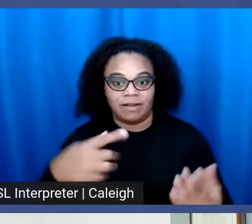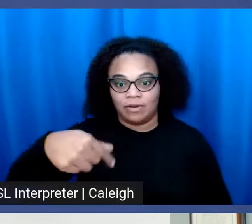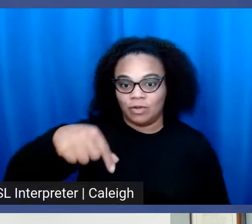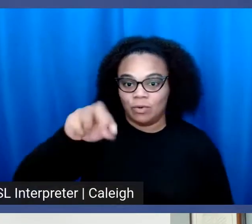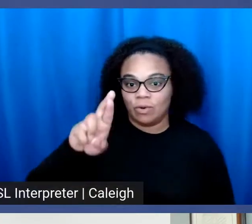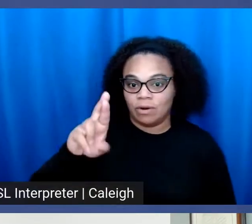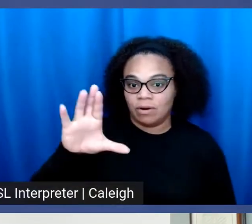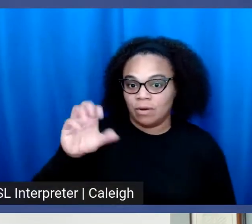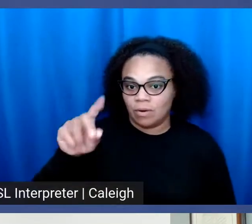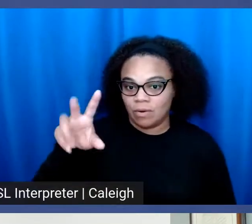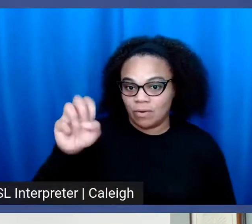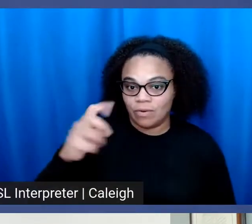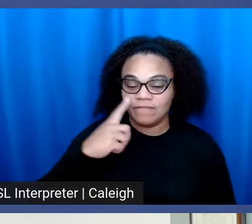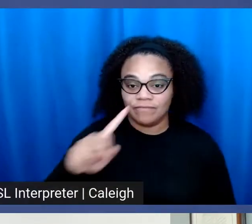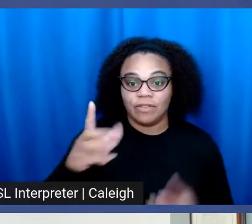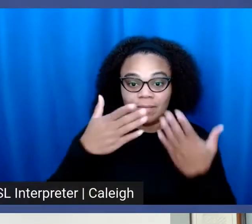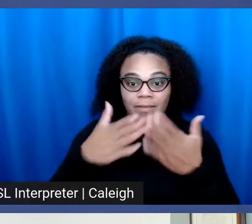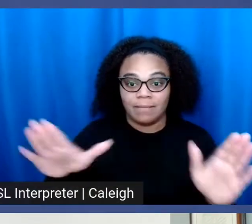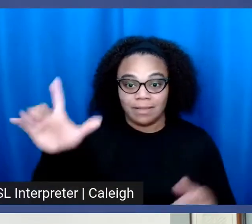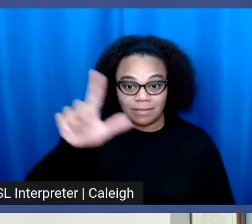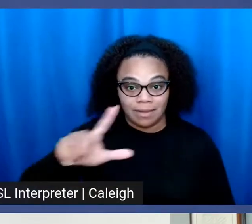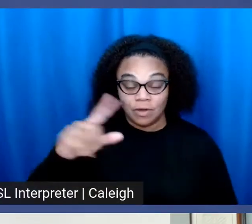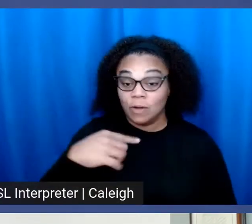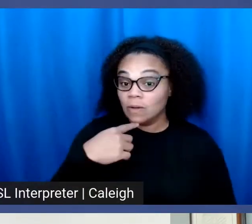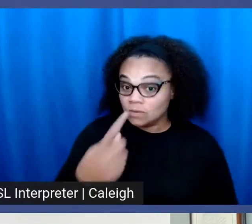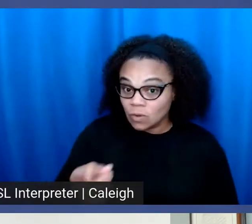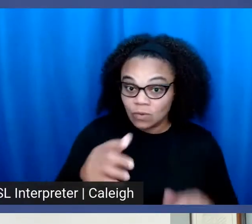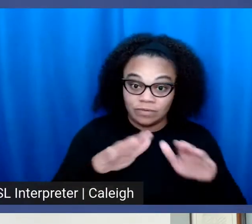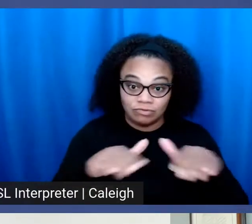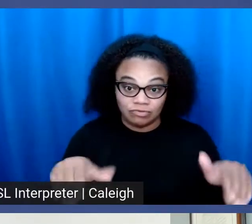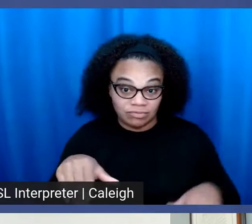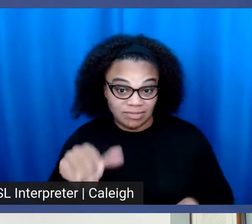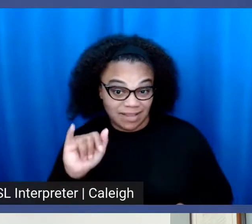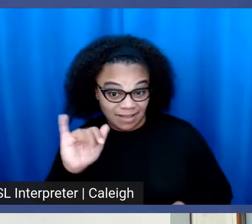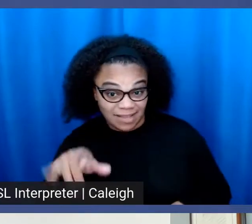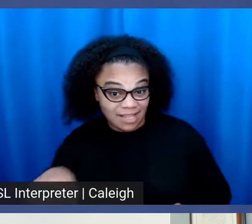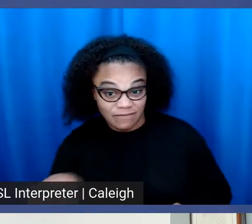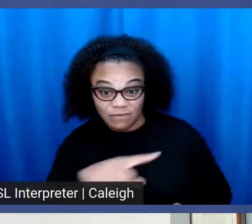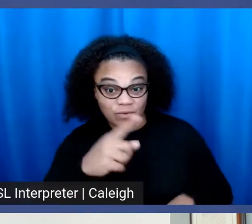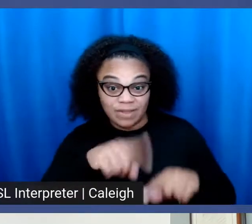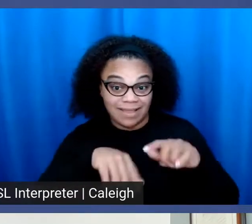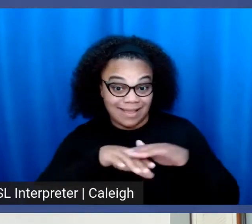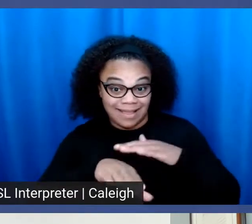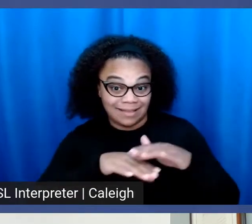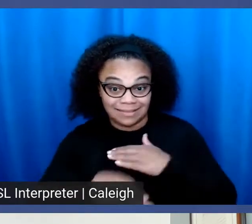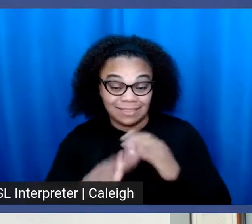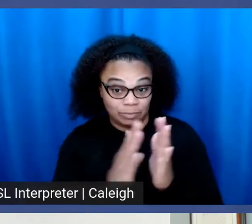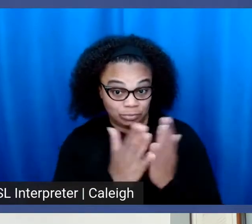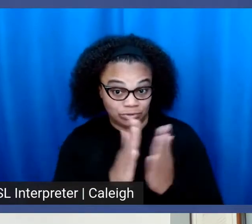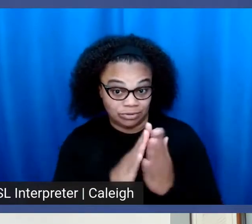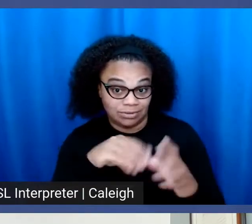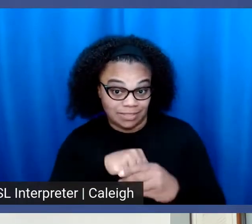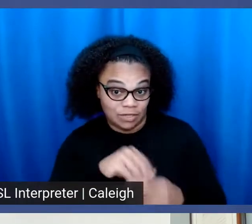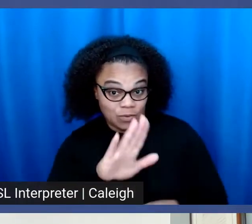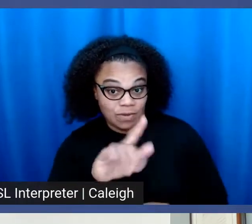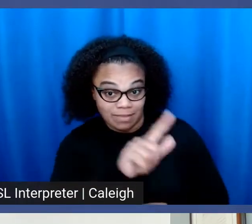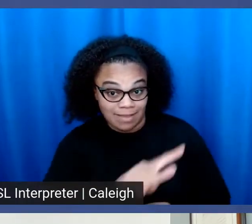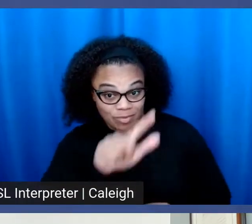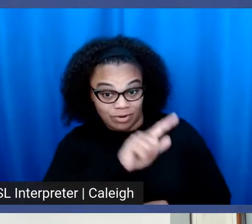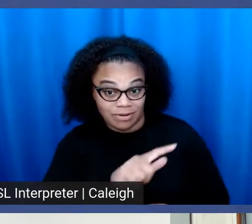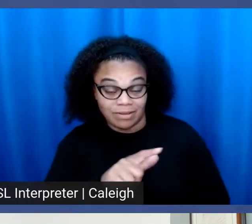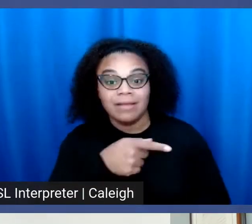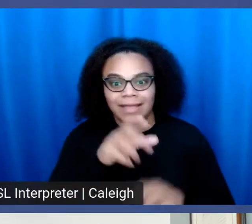up and said, you know, kids, if you can't access books at your library, we're giving you free access to the ebooks here.